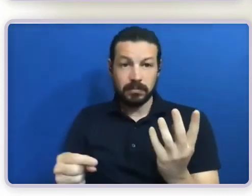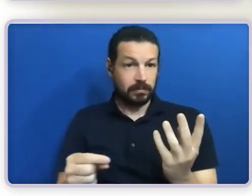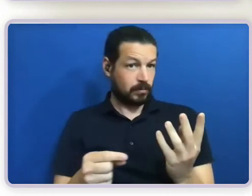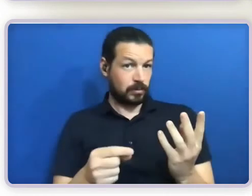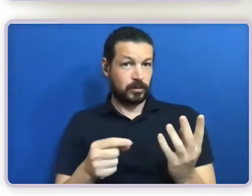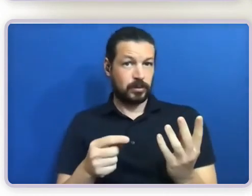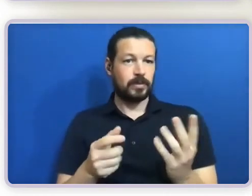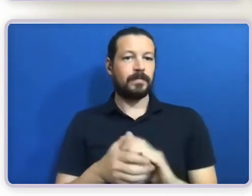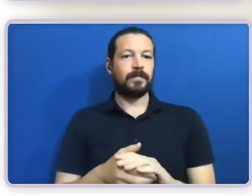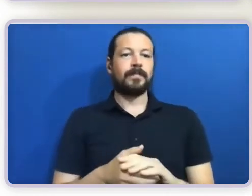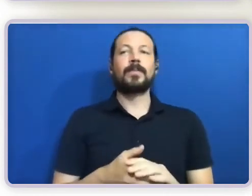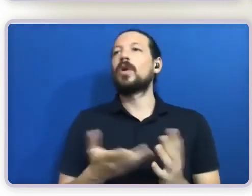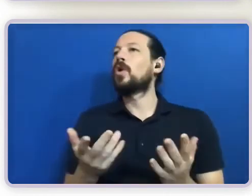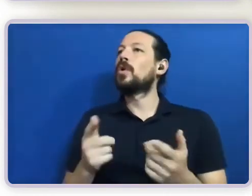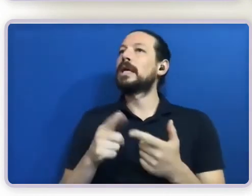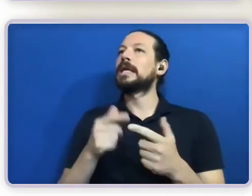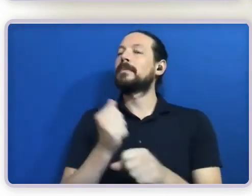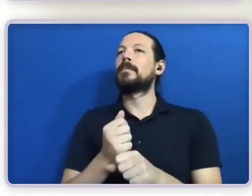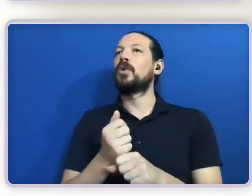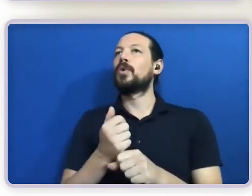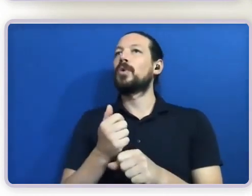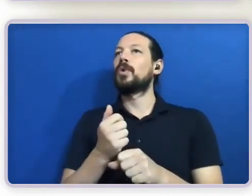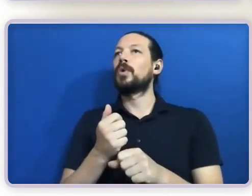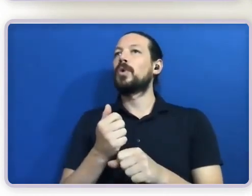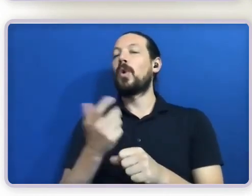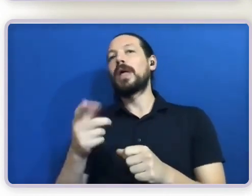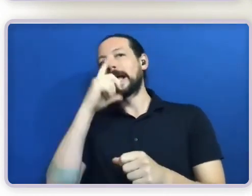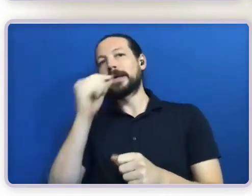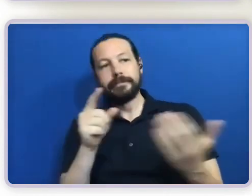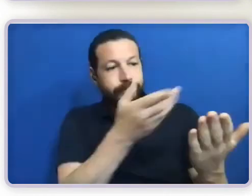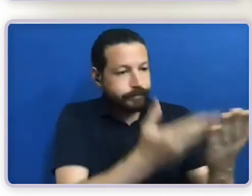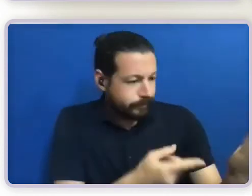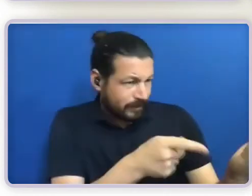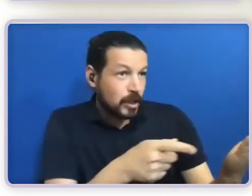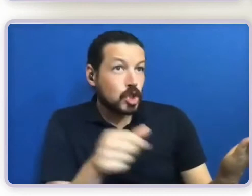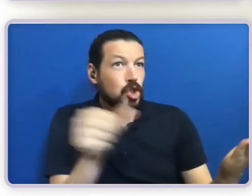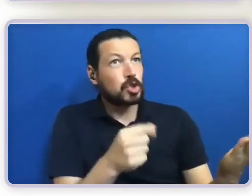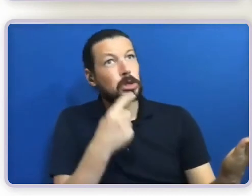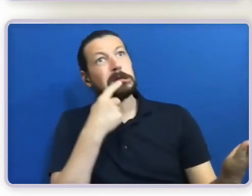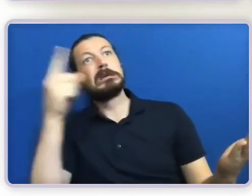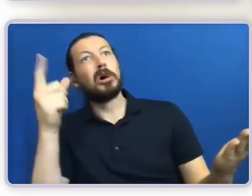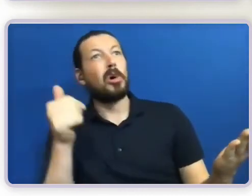around whether and make an informed decision about whether to make the submission or not?